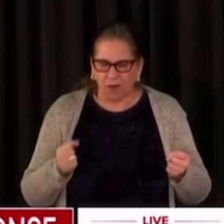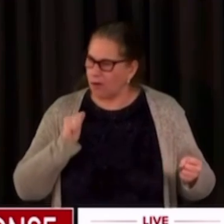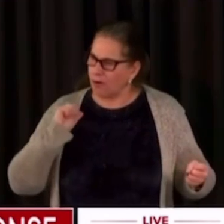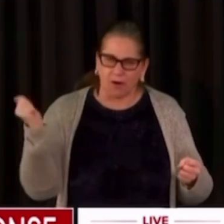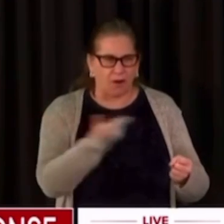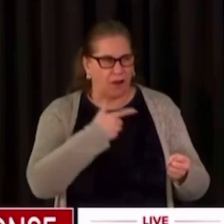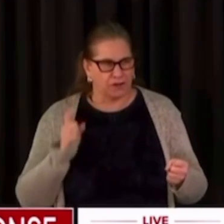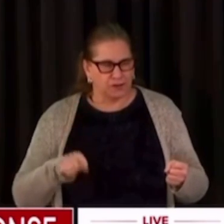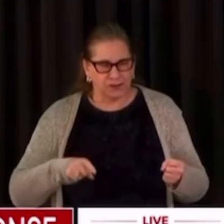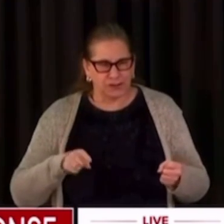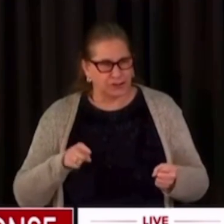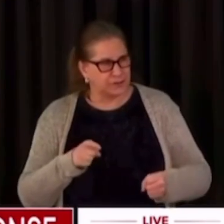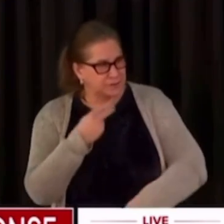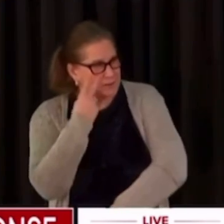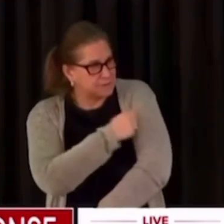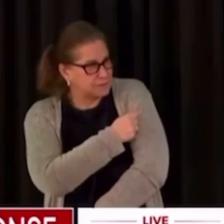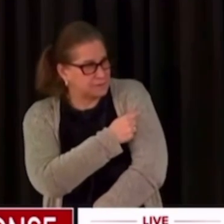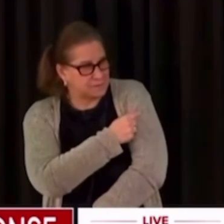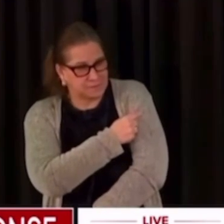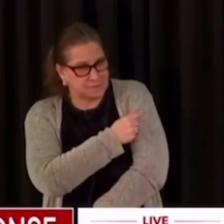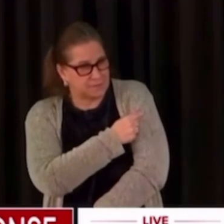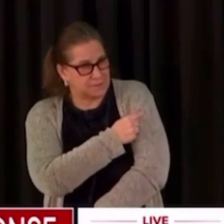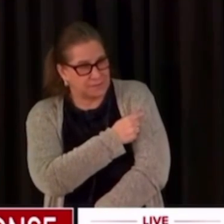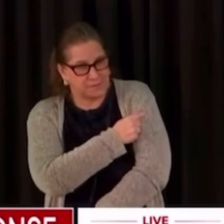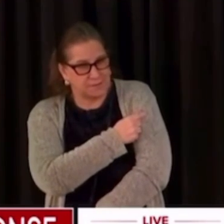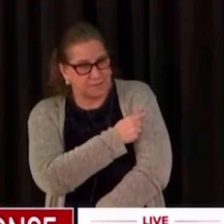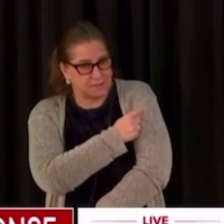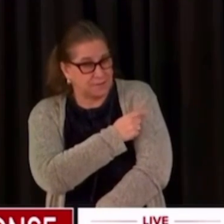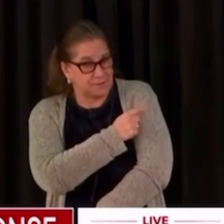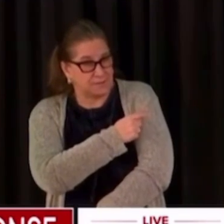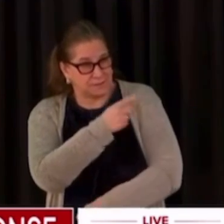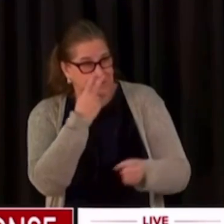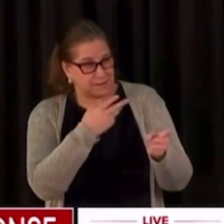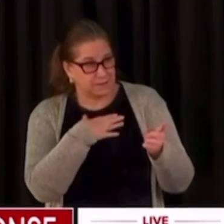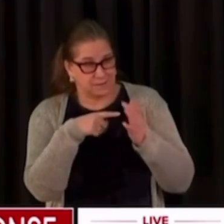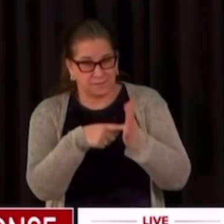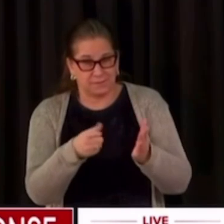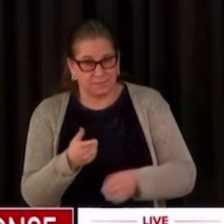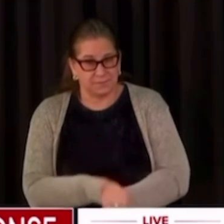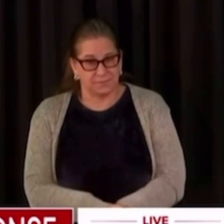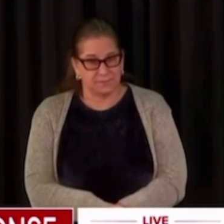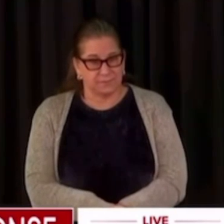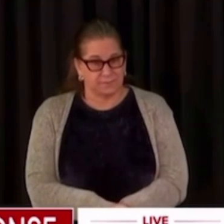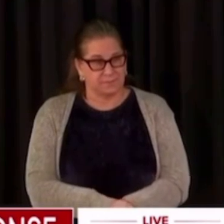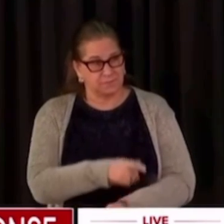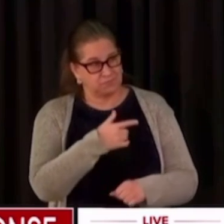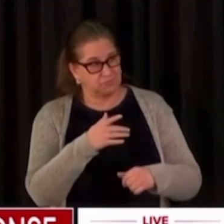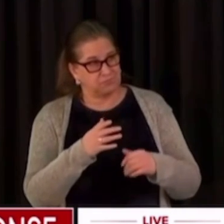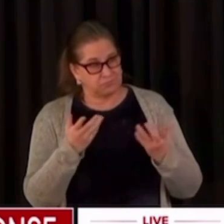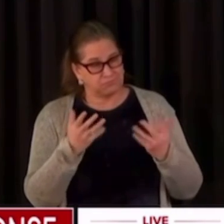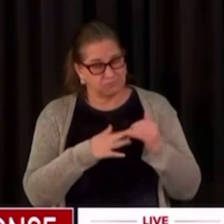vaccinated. And I hope that my example will make others feel more comfortable if they have any uneasiness about